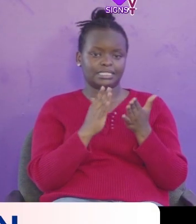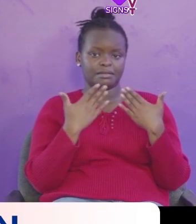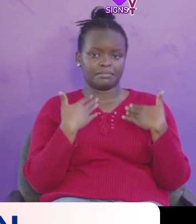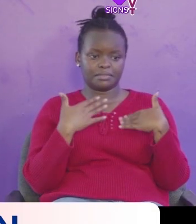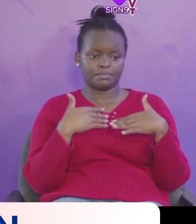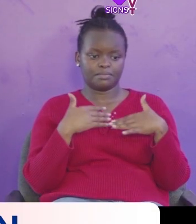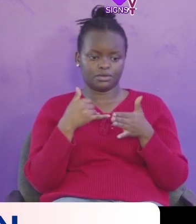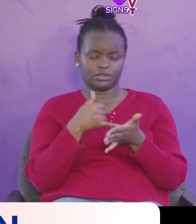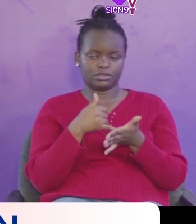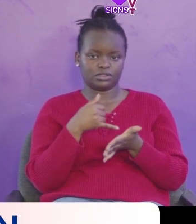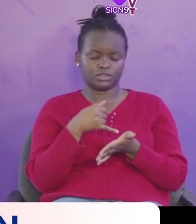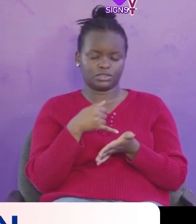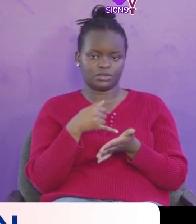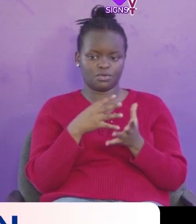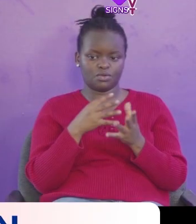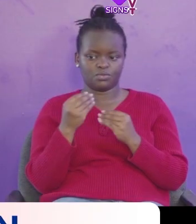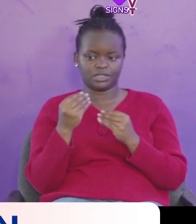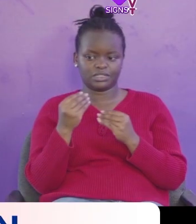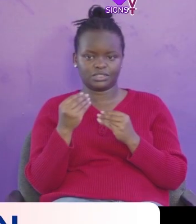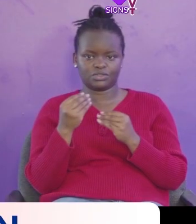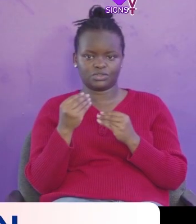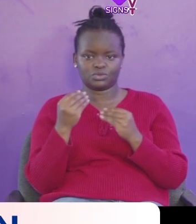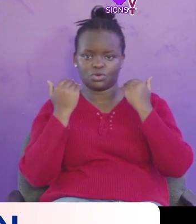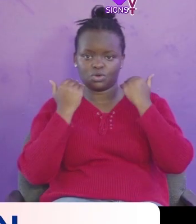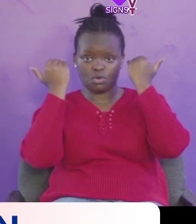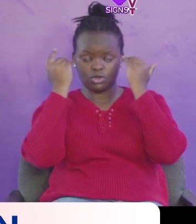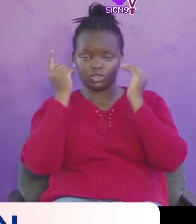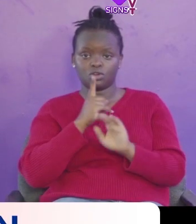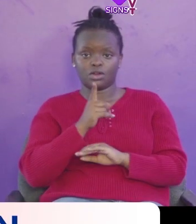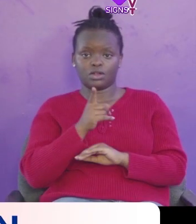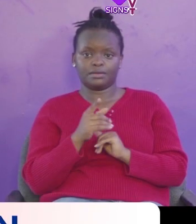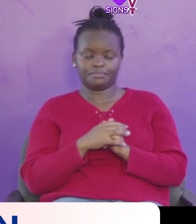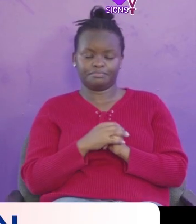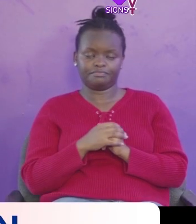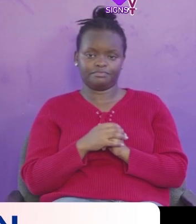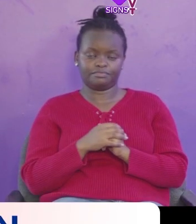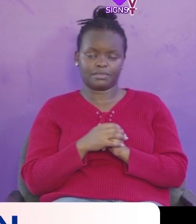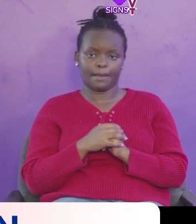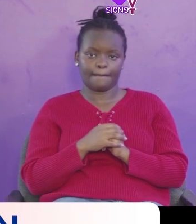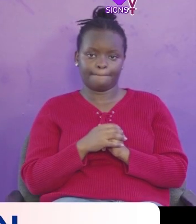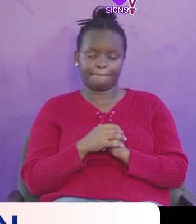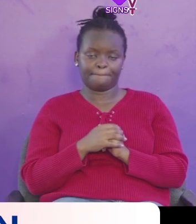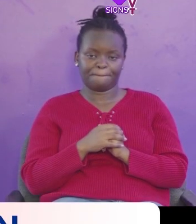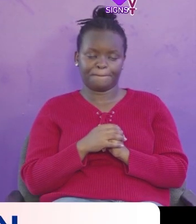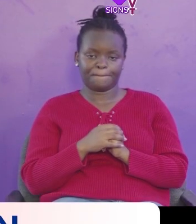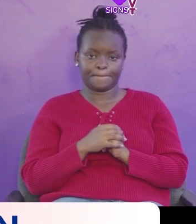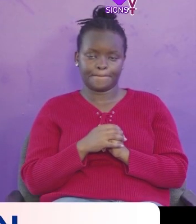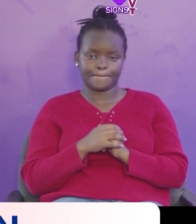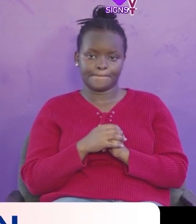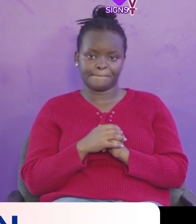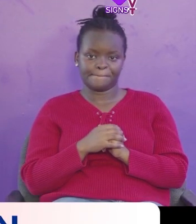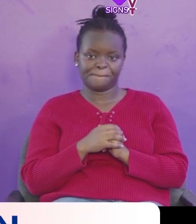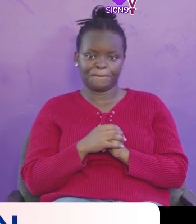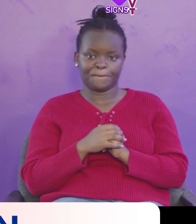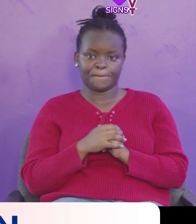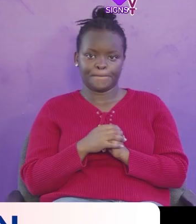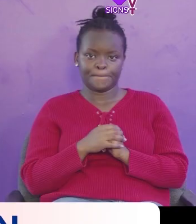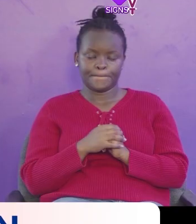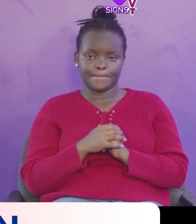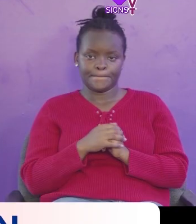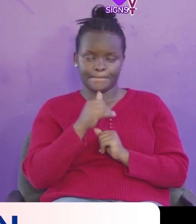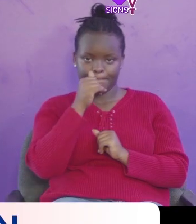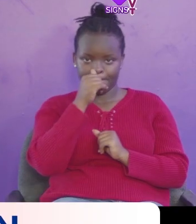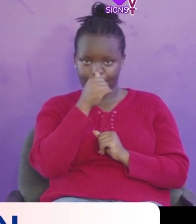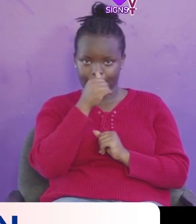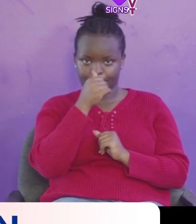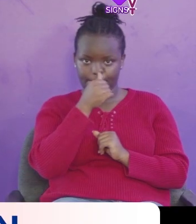including Ture, they went to seek a court order. The court order that Ture is our coordinator. Coordinator, right? So